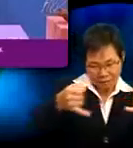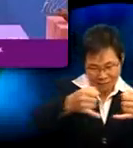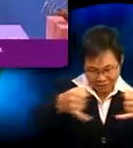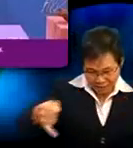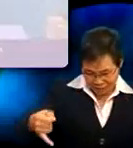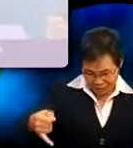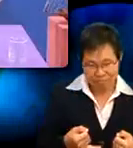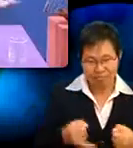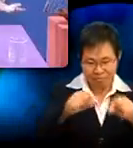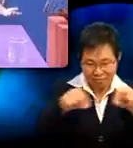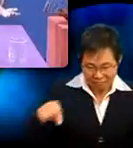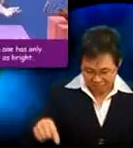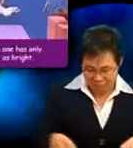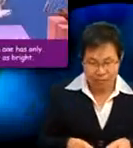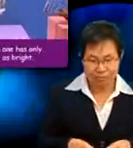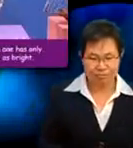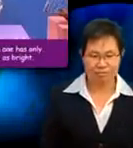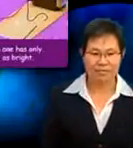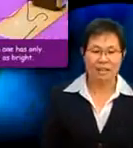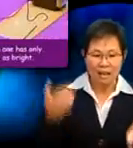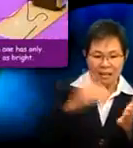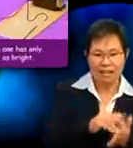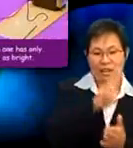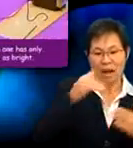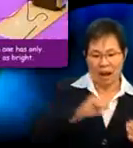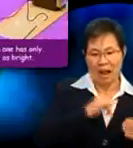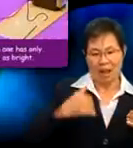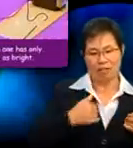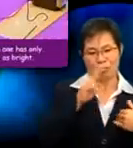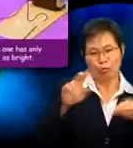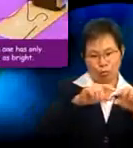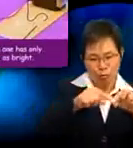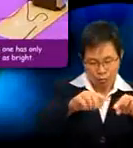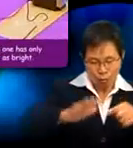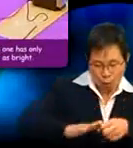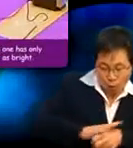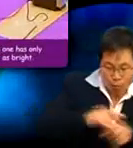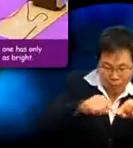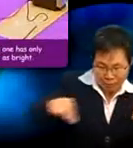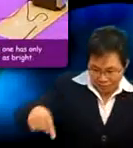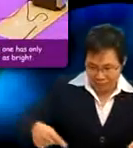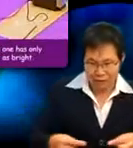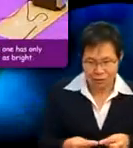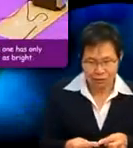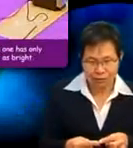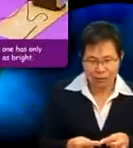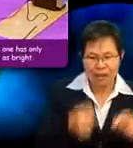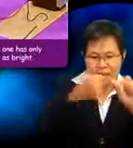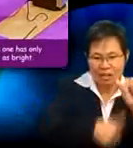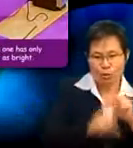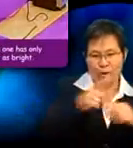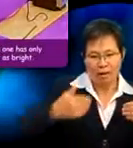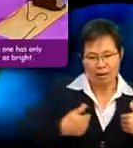on circuit. Again, I have two complete circuits. Each one has only one